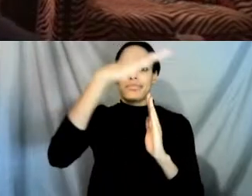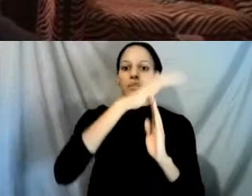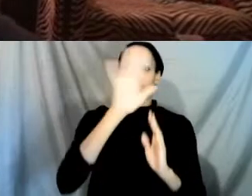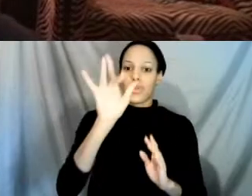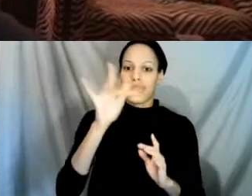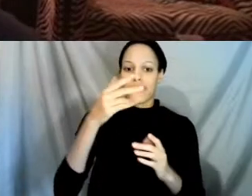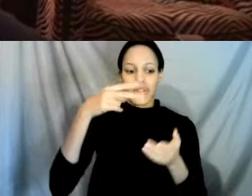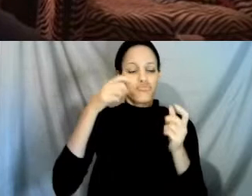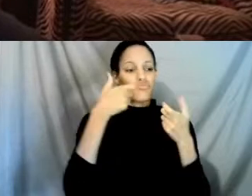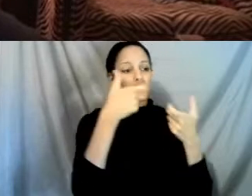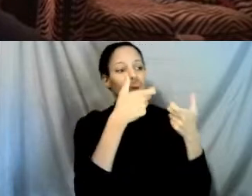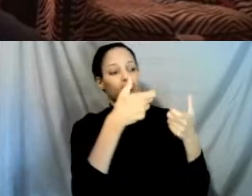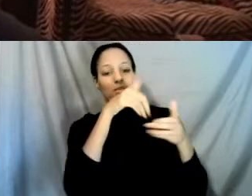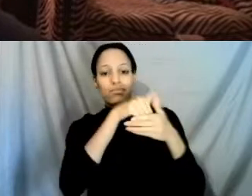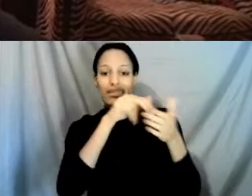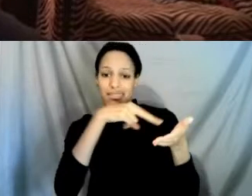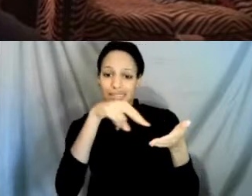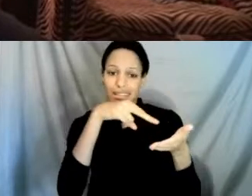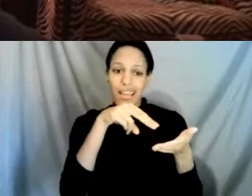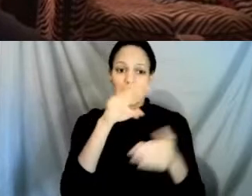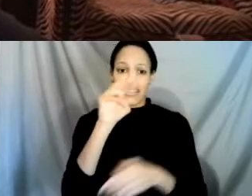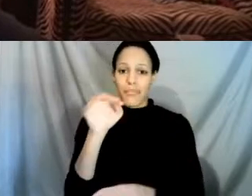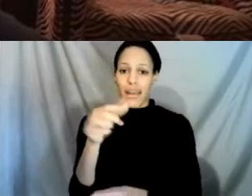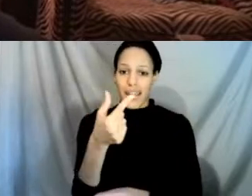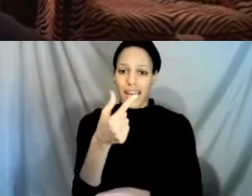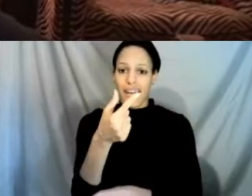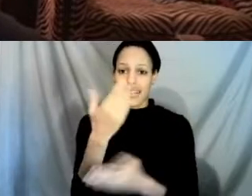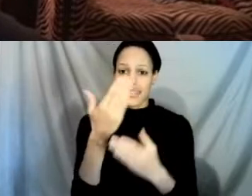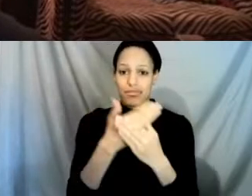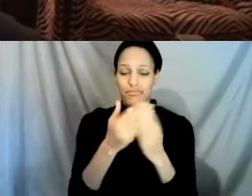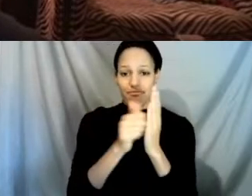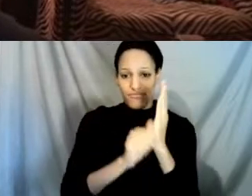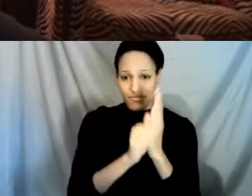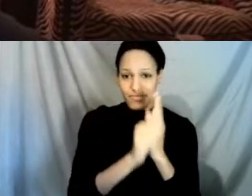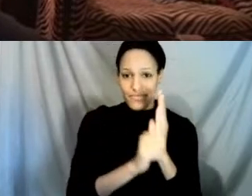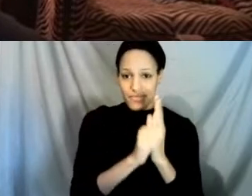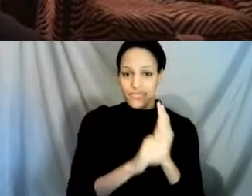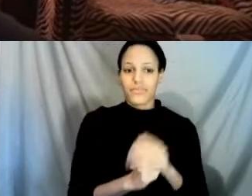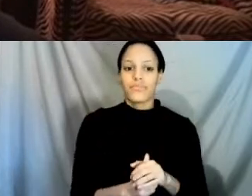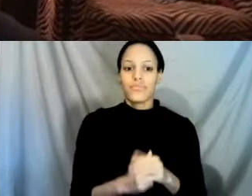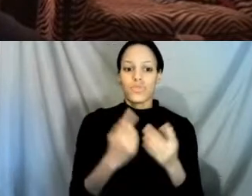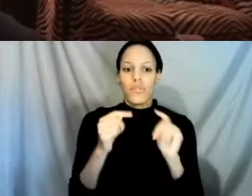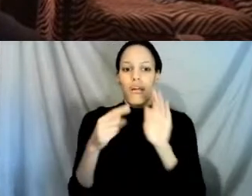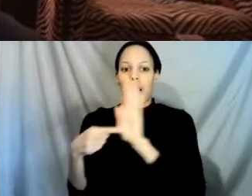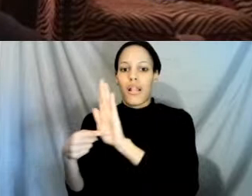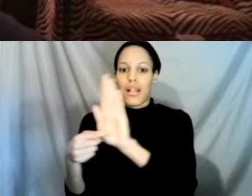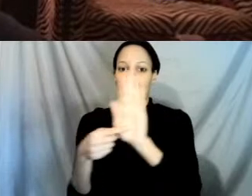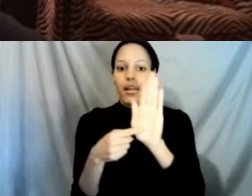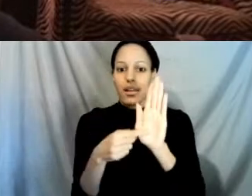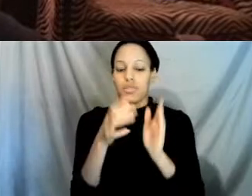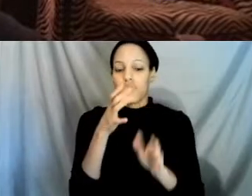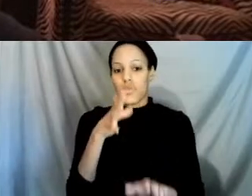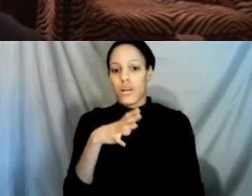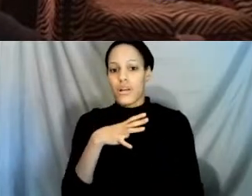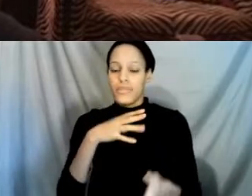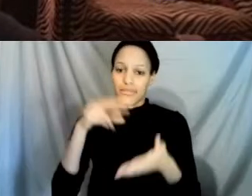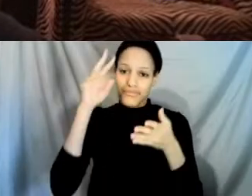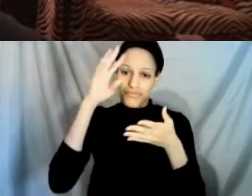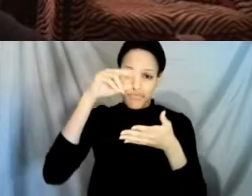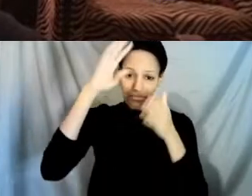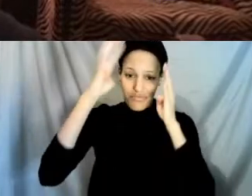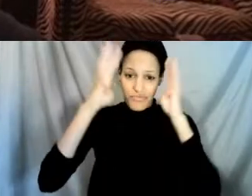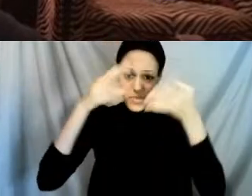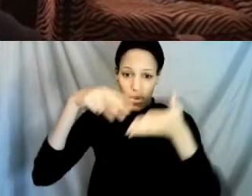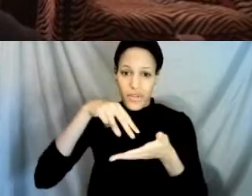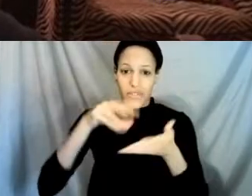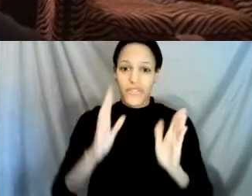Magazine for highlighting women choreographers from diverse backgrounds. Our